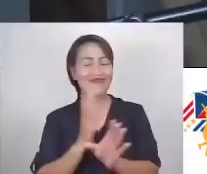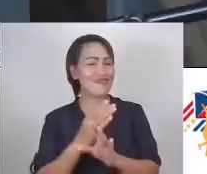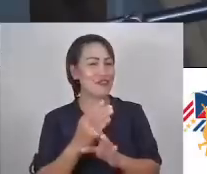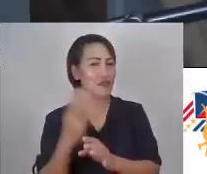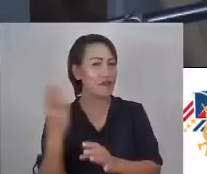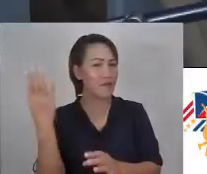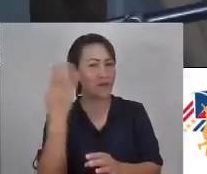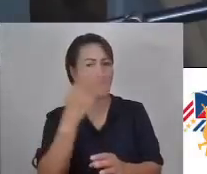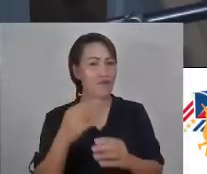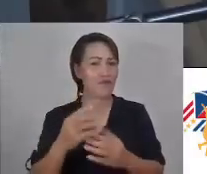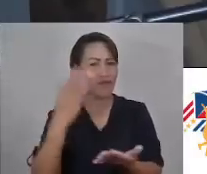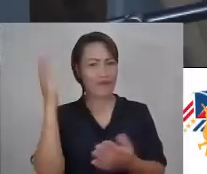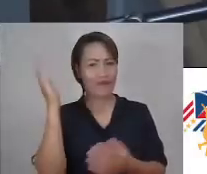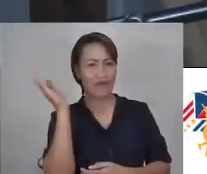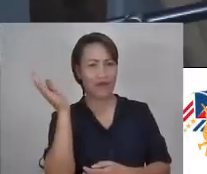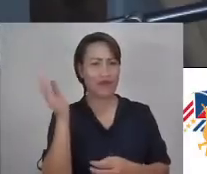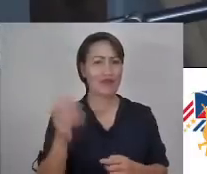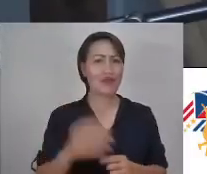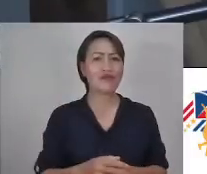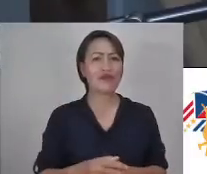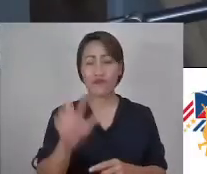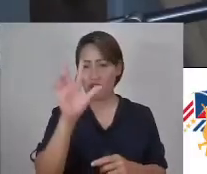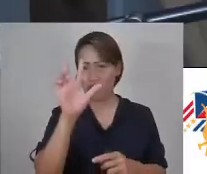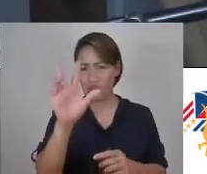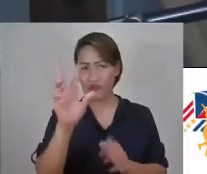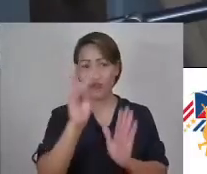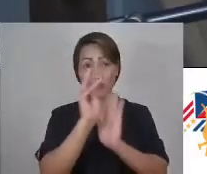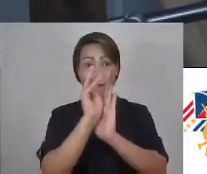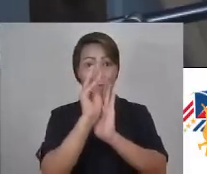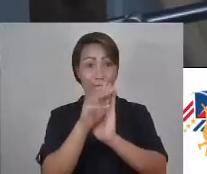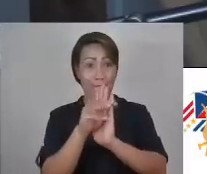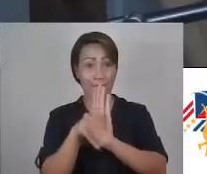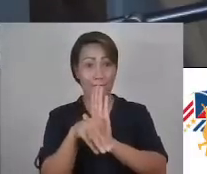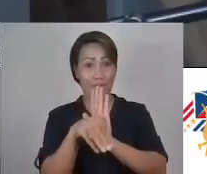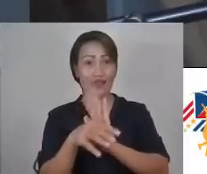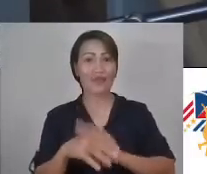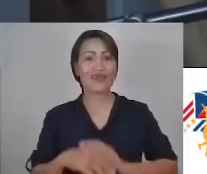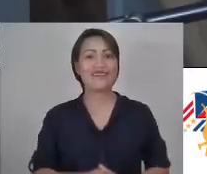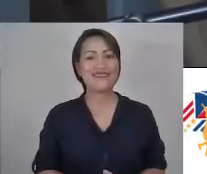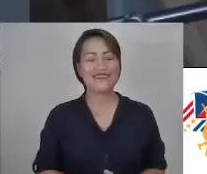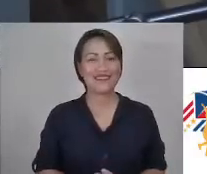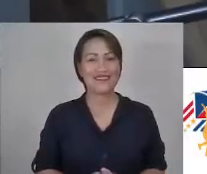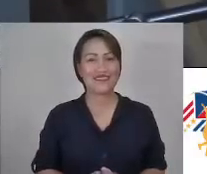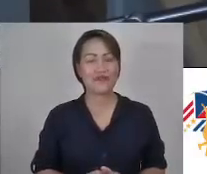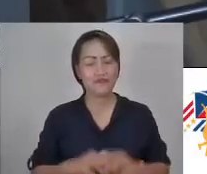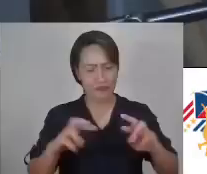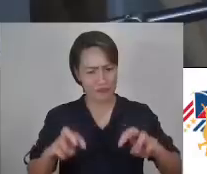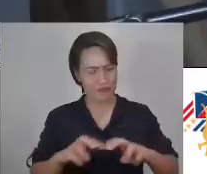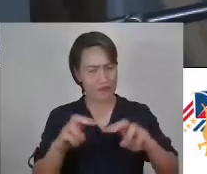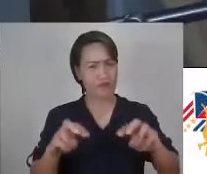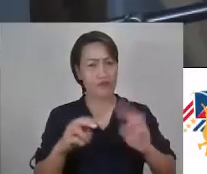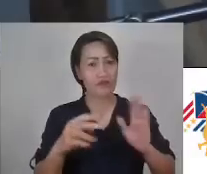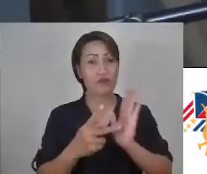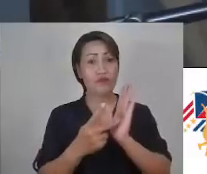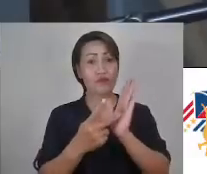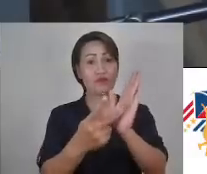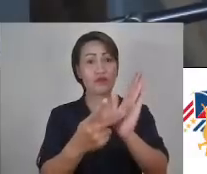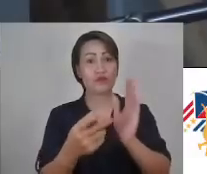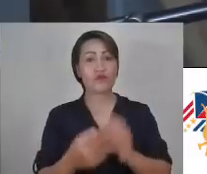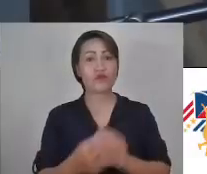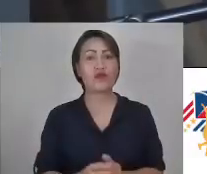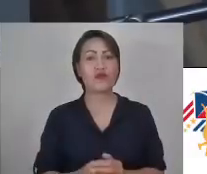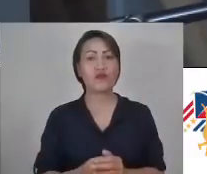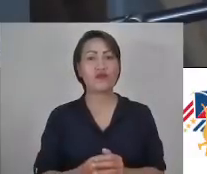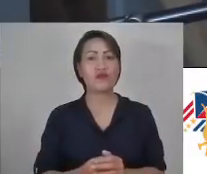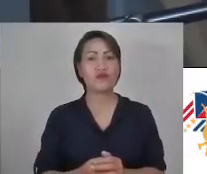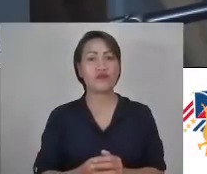in not more than 3 minutes. Likha, a research proposal competition on the field of STEM. There